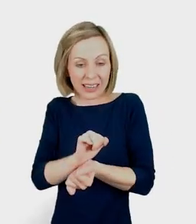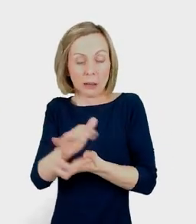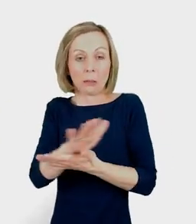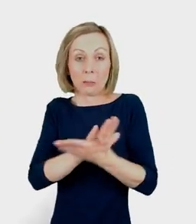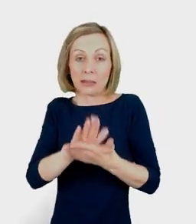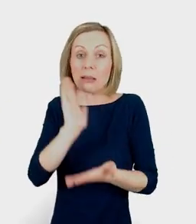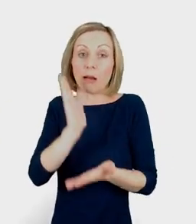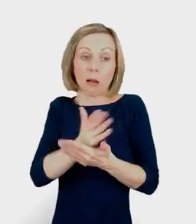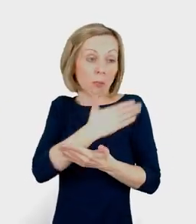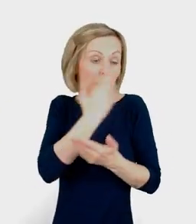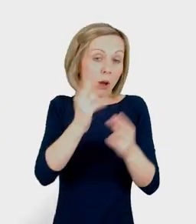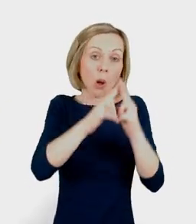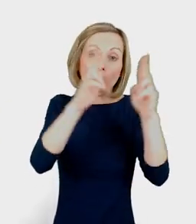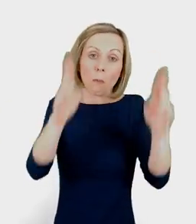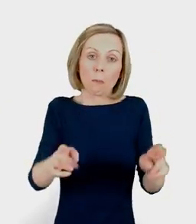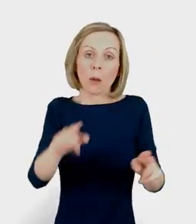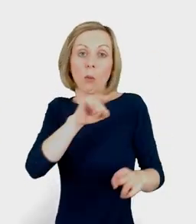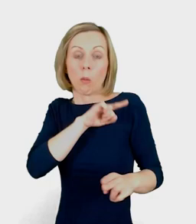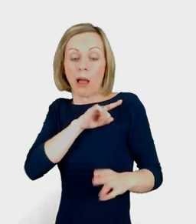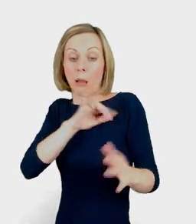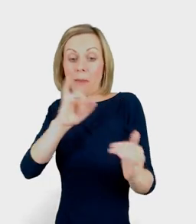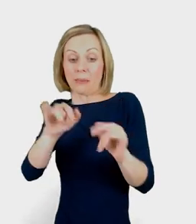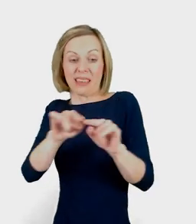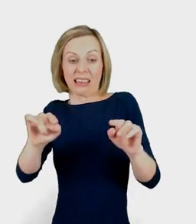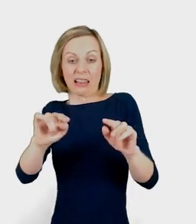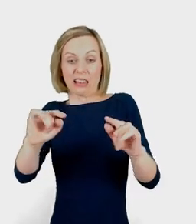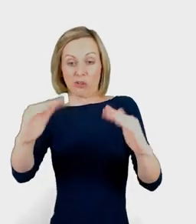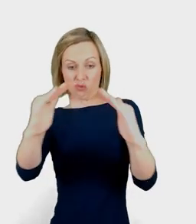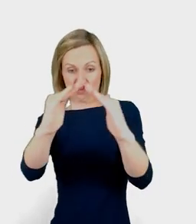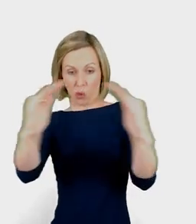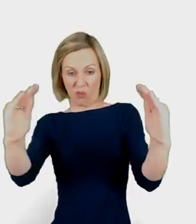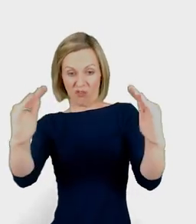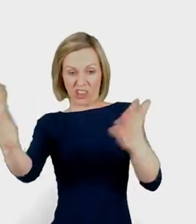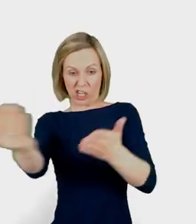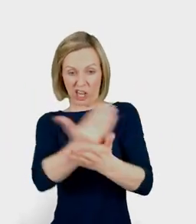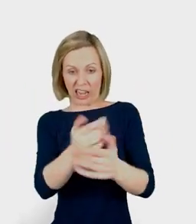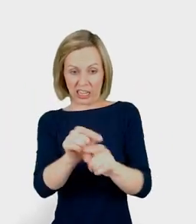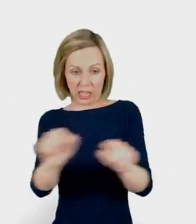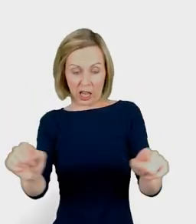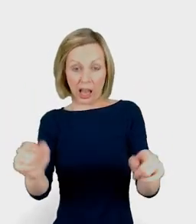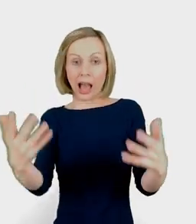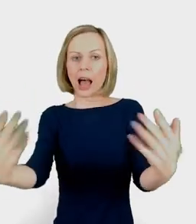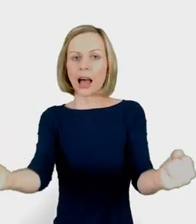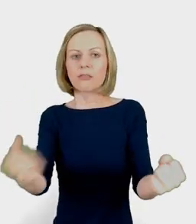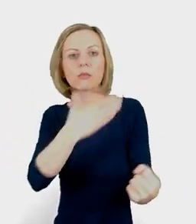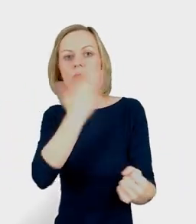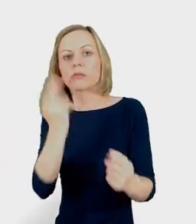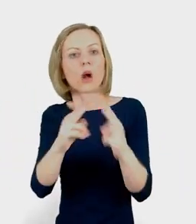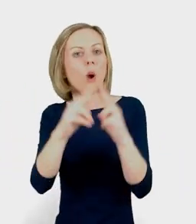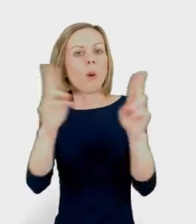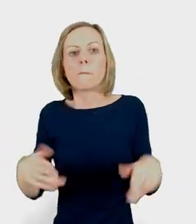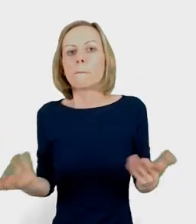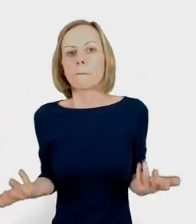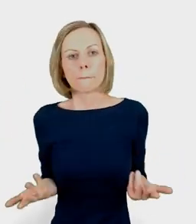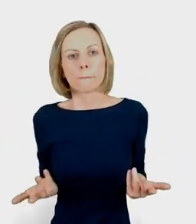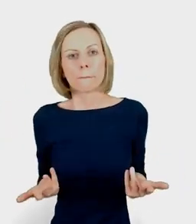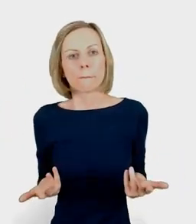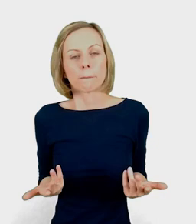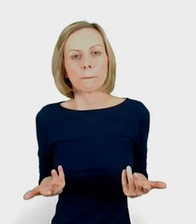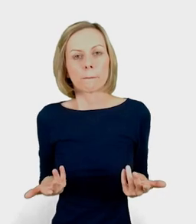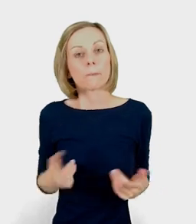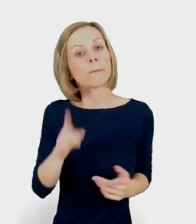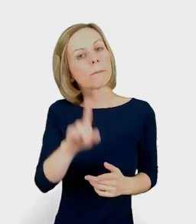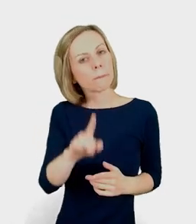homeless by definition, because even if they have a roof over their heads, they don't have a home. Also,